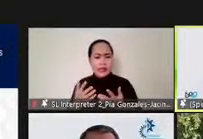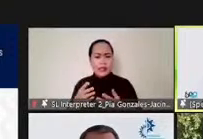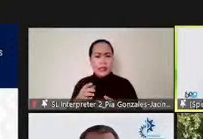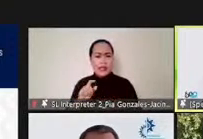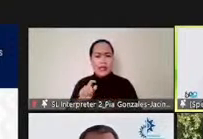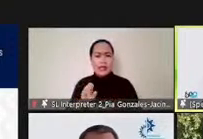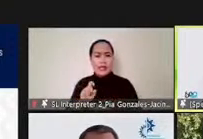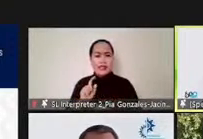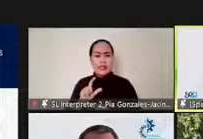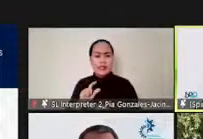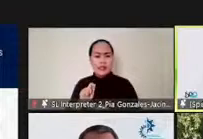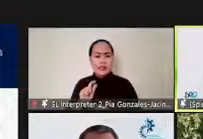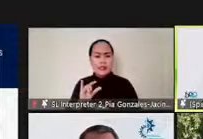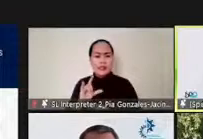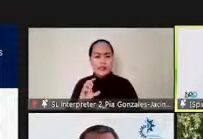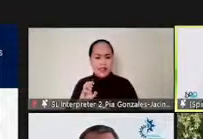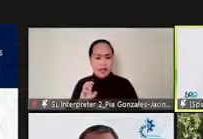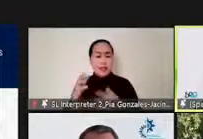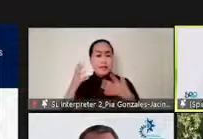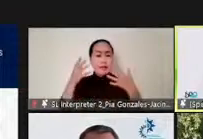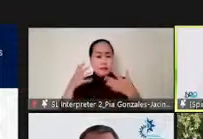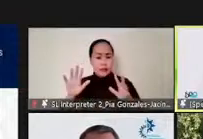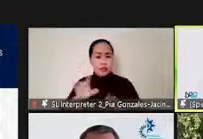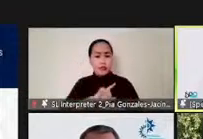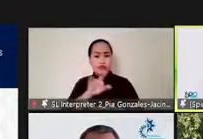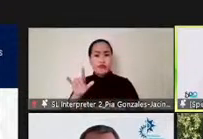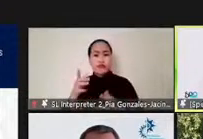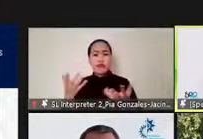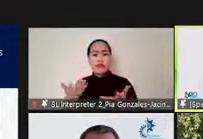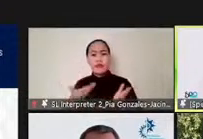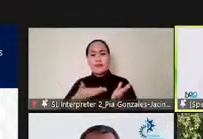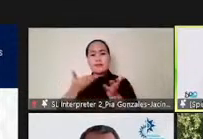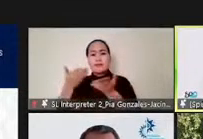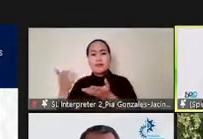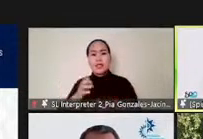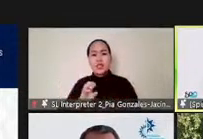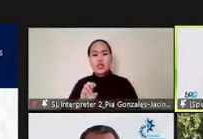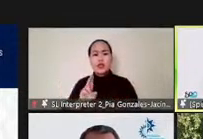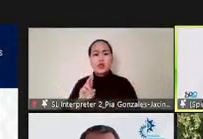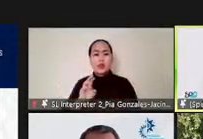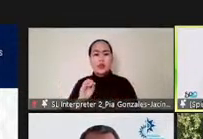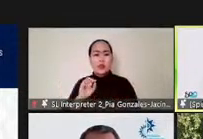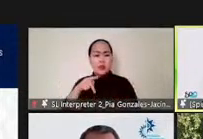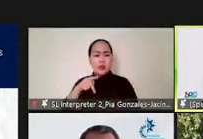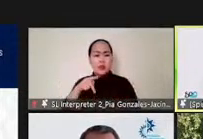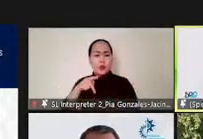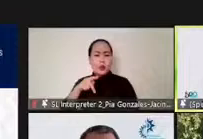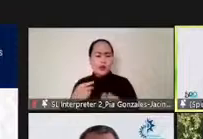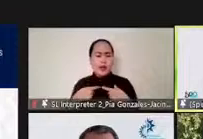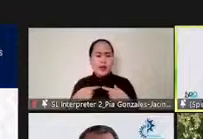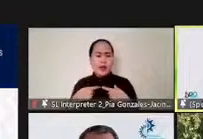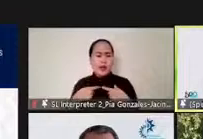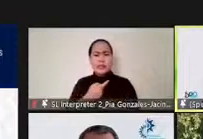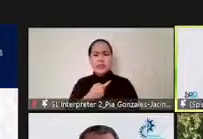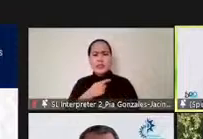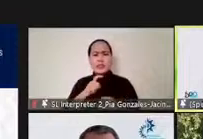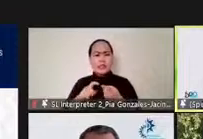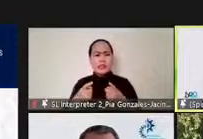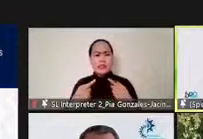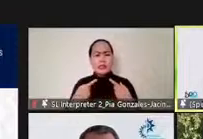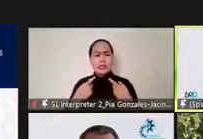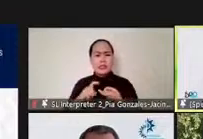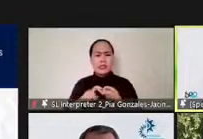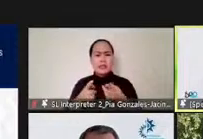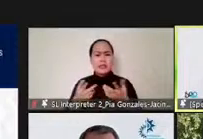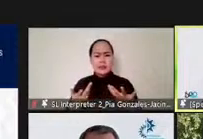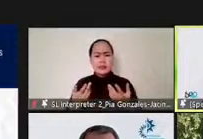Europe. We have Spanish documents telling us about the cloth, but sad to say we don't have any artifacts. We deduce it